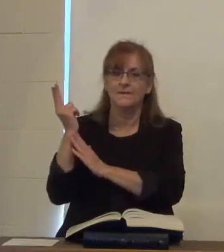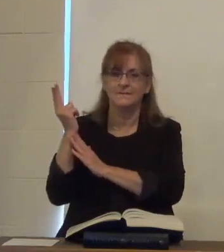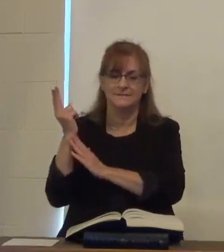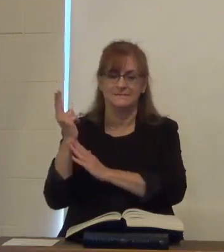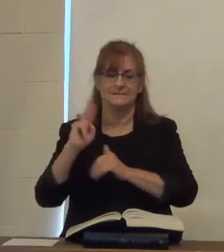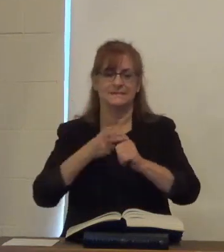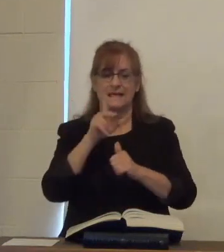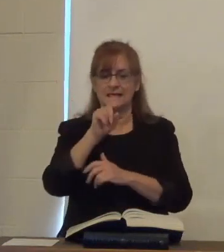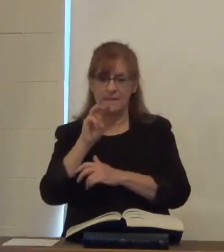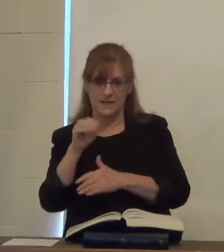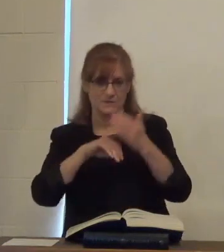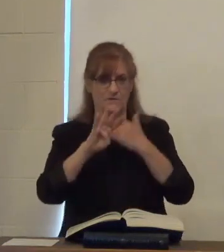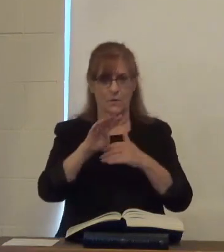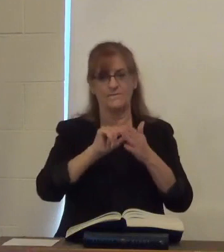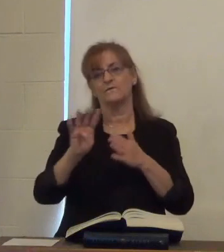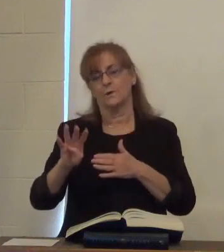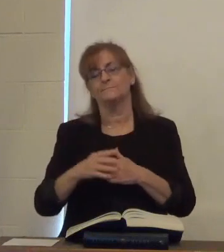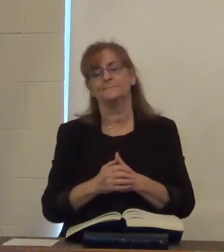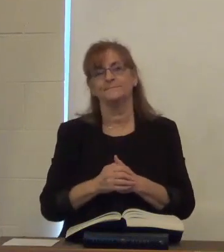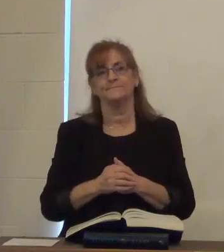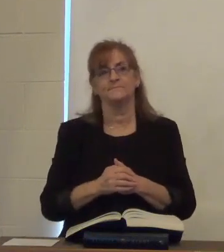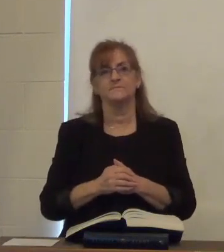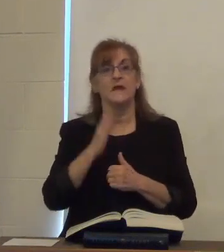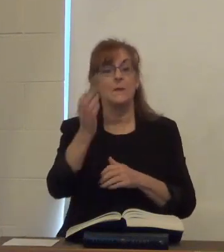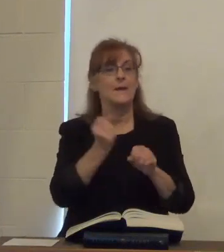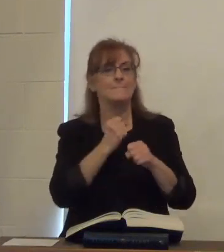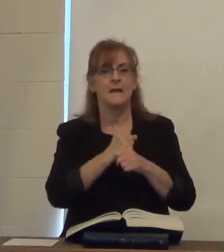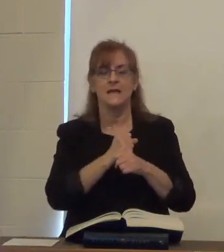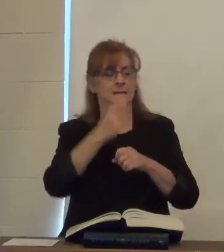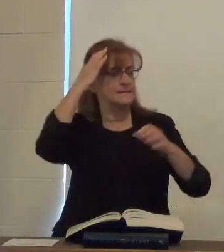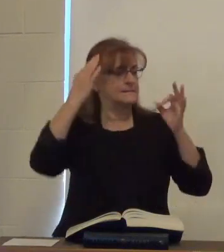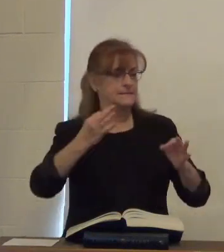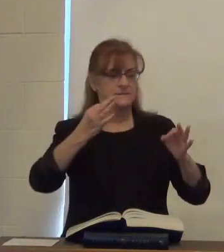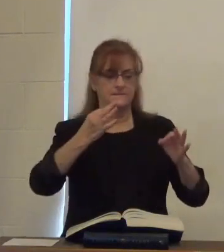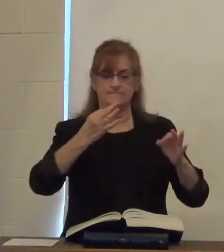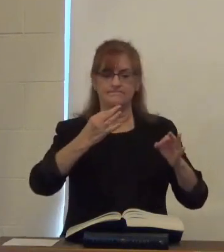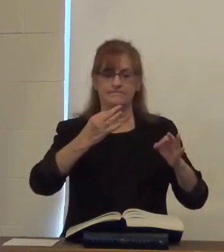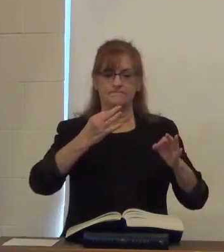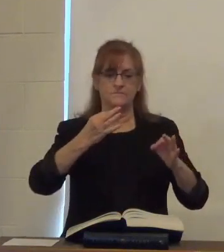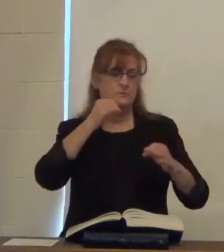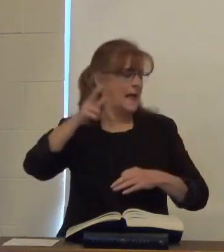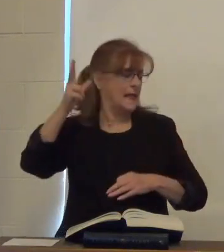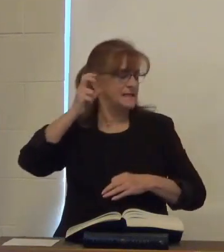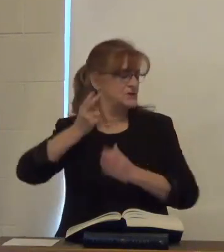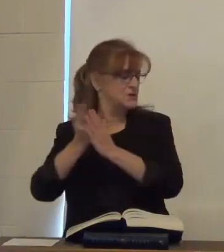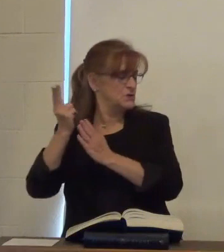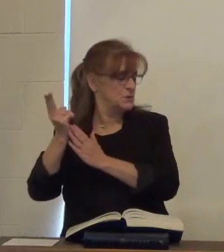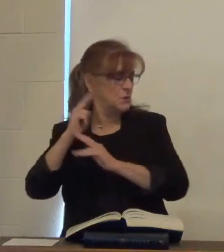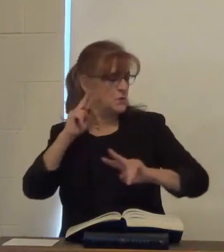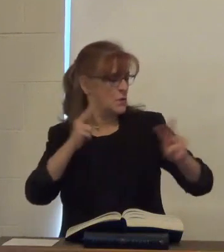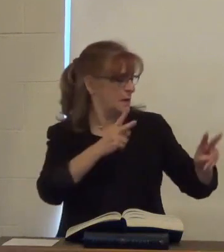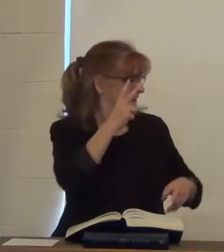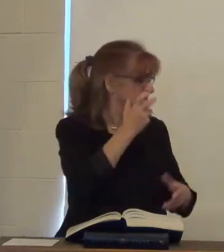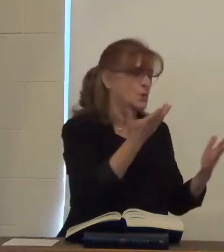2 Timothy 4, verse 4. They'll make a willful decision to turn from the truth of God. And what do they turn to? They turn